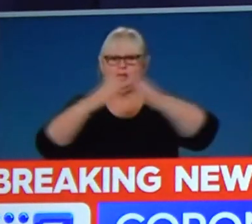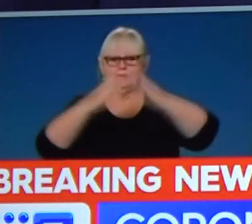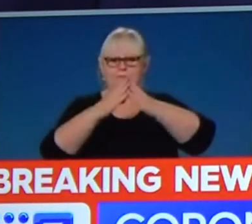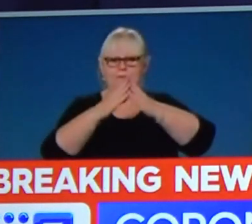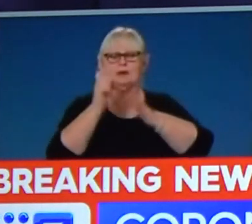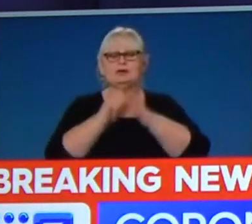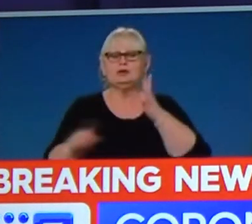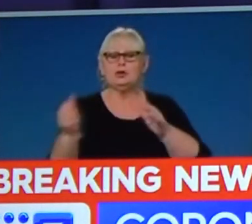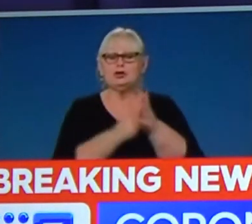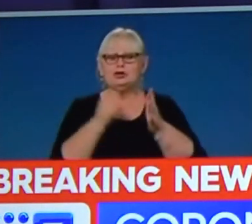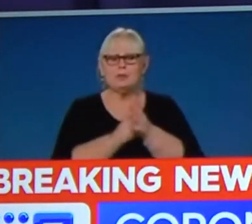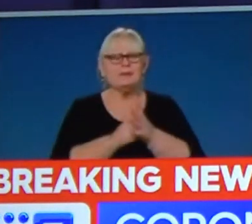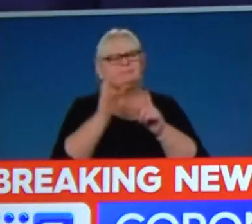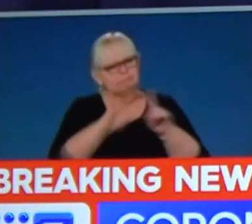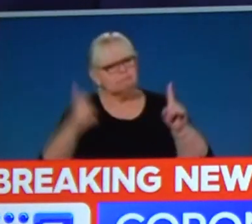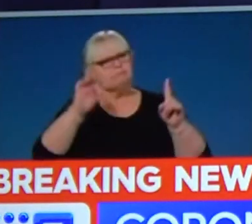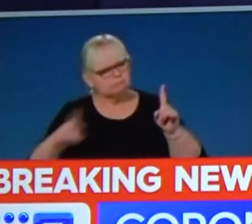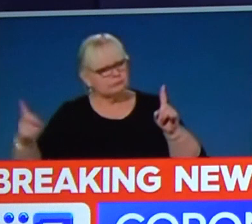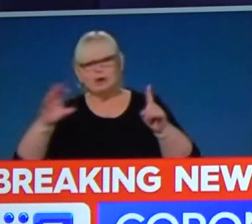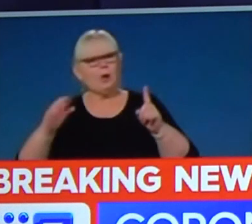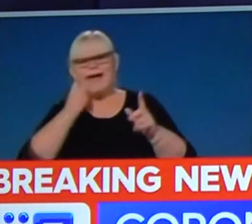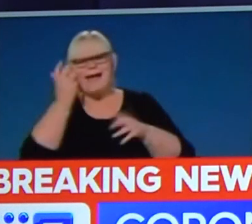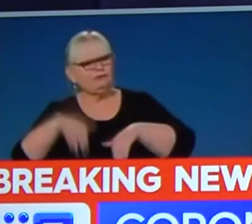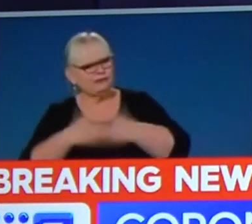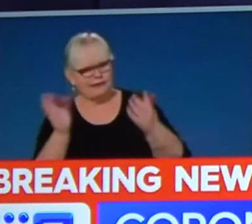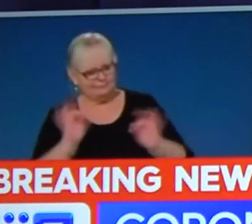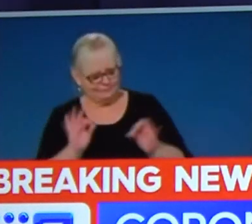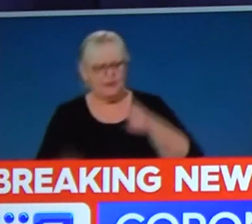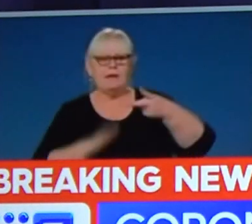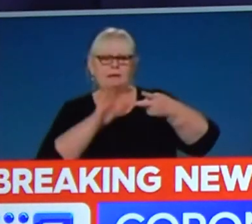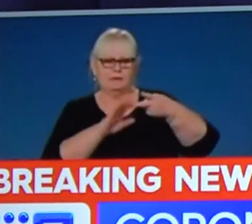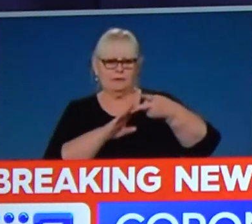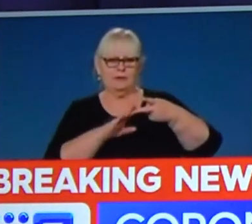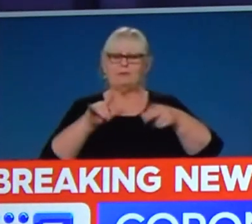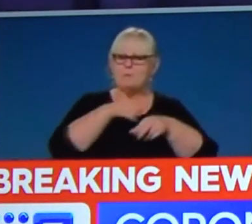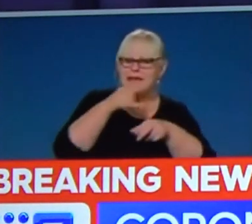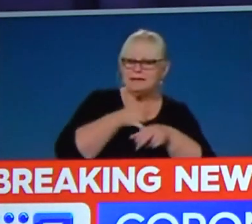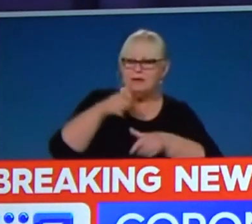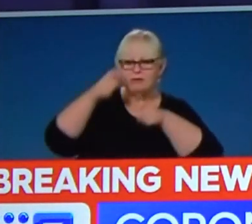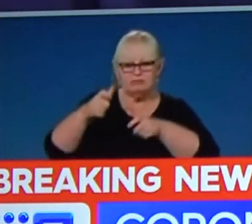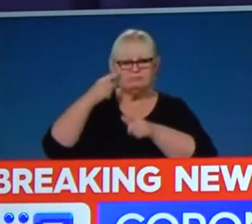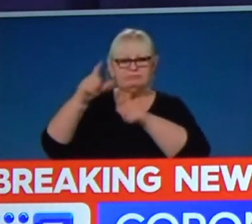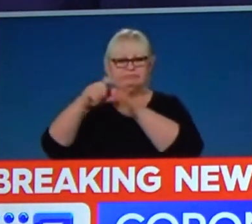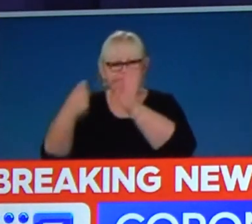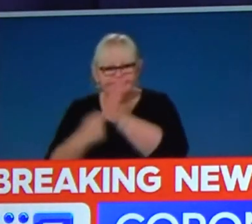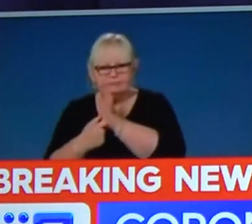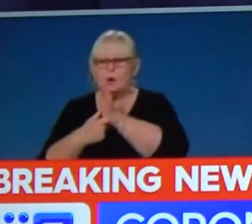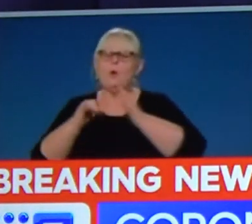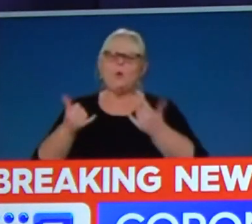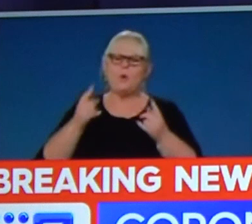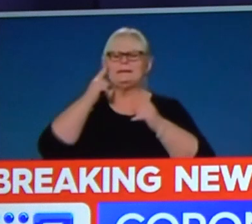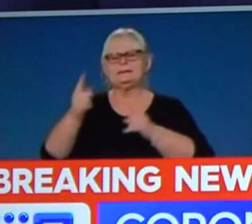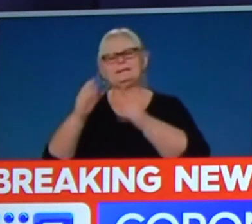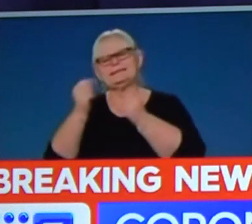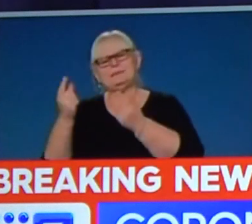do that shopping as infrequently as possible. B, for medical care or compassionate